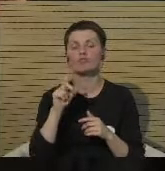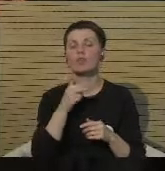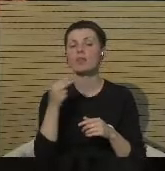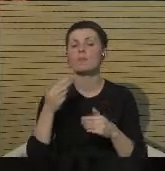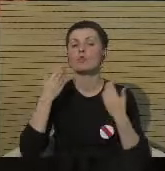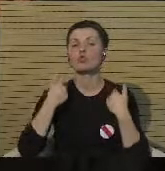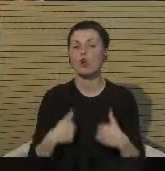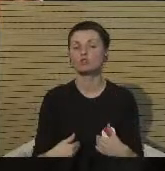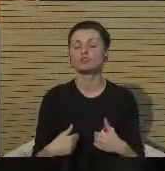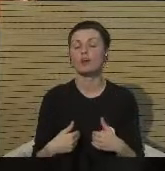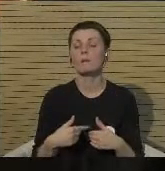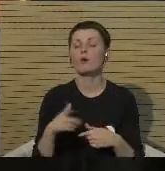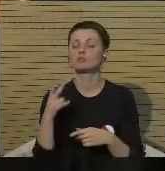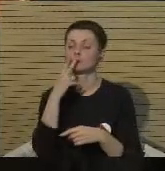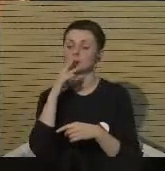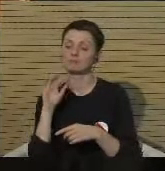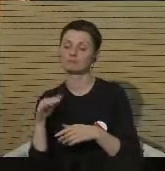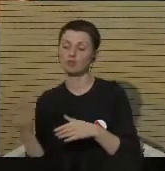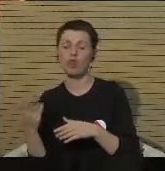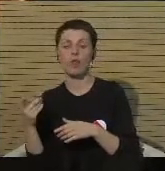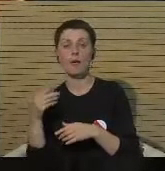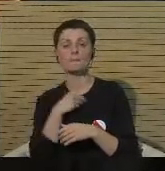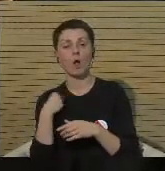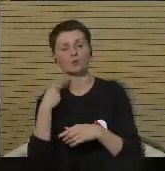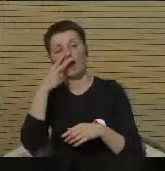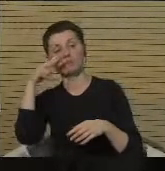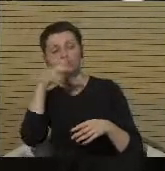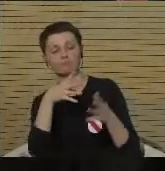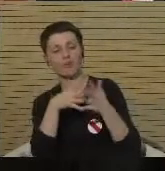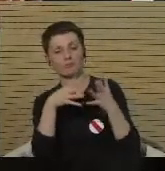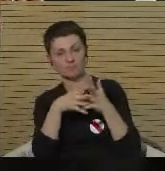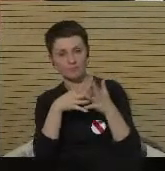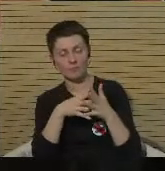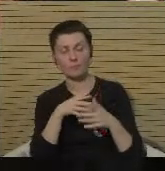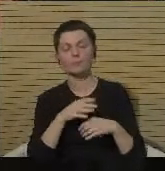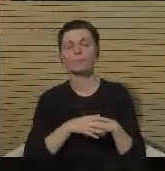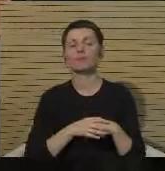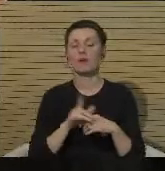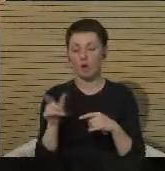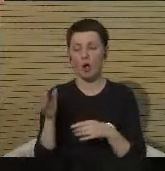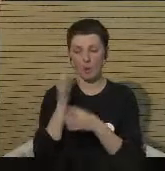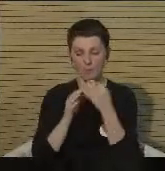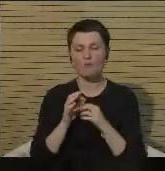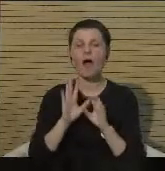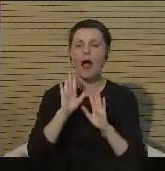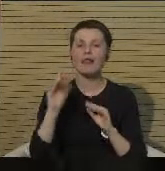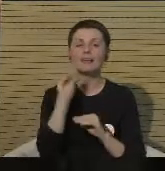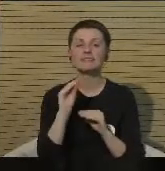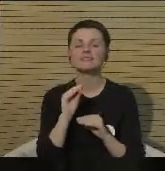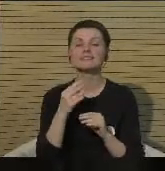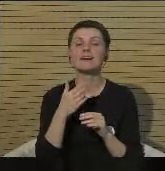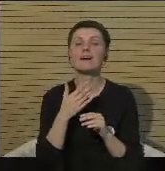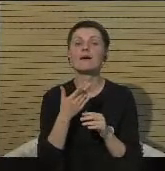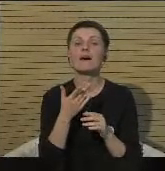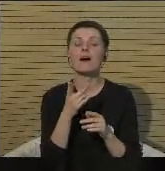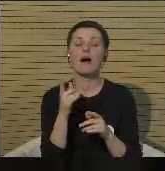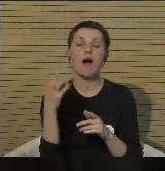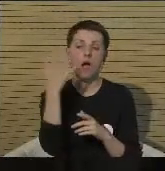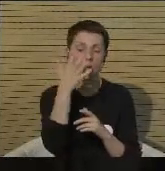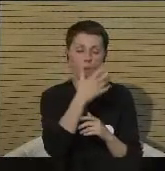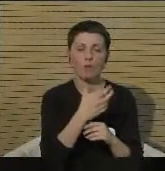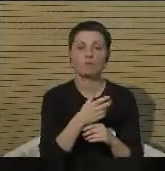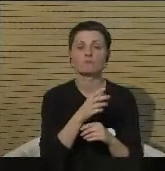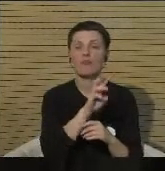now Hubert Łaszkiewicz to talk about also our Polish perspective on what she's saying.